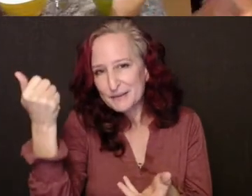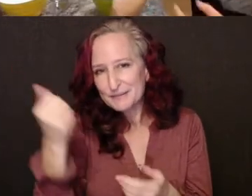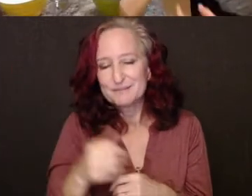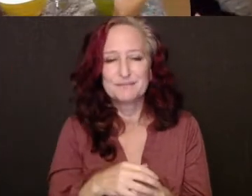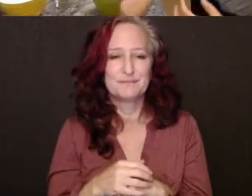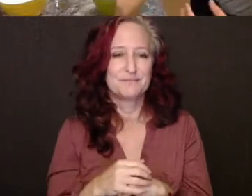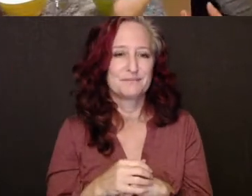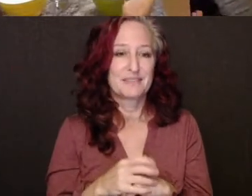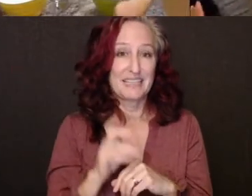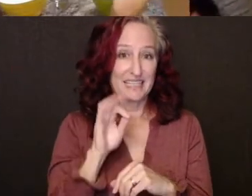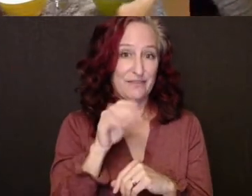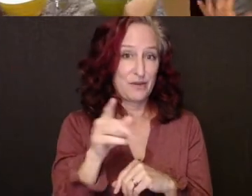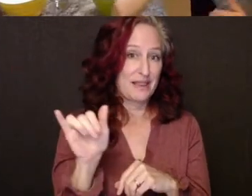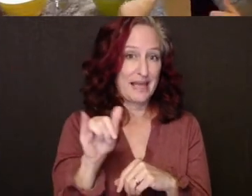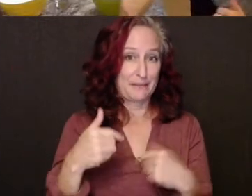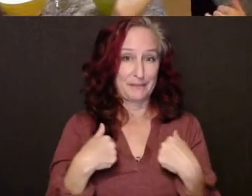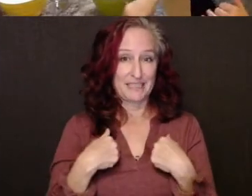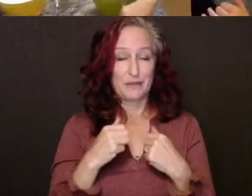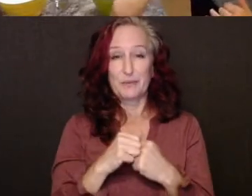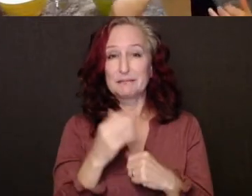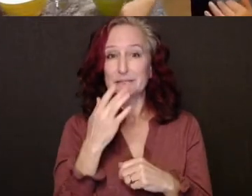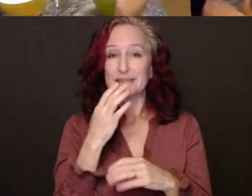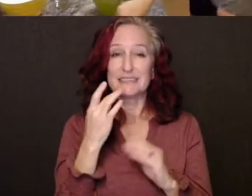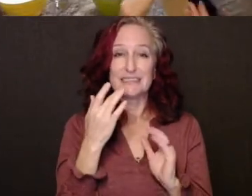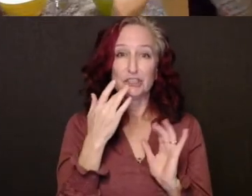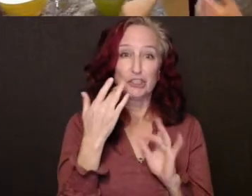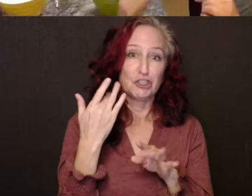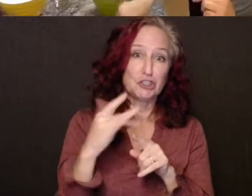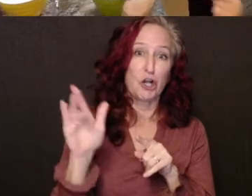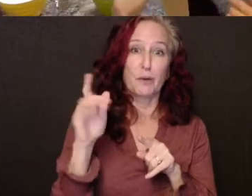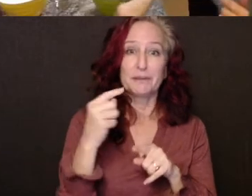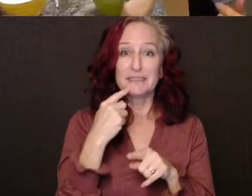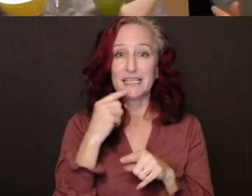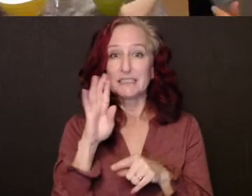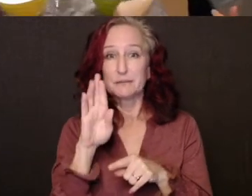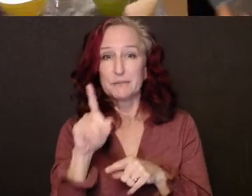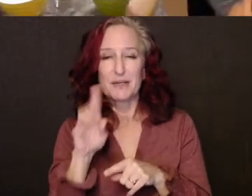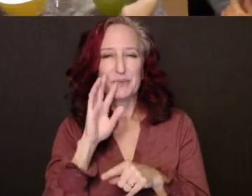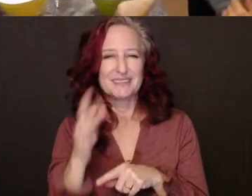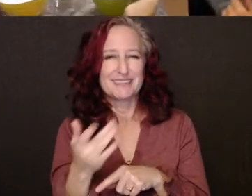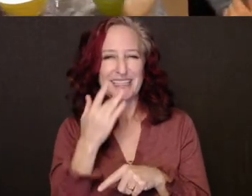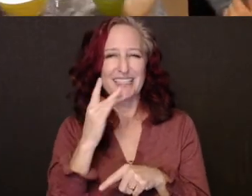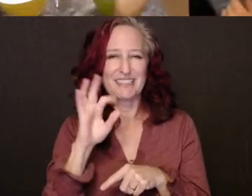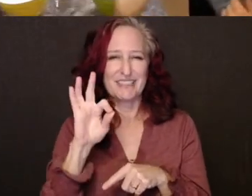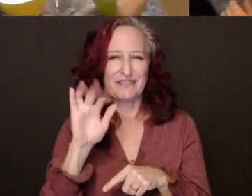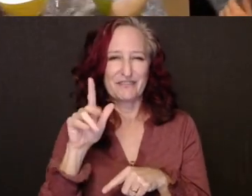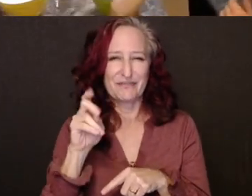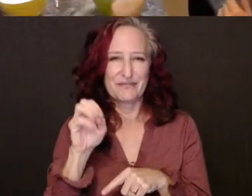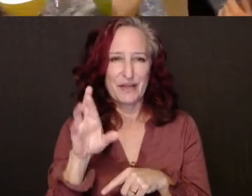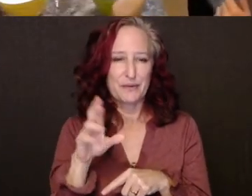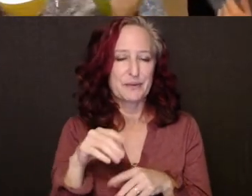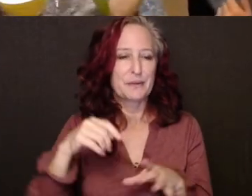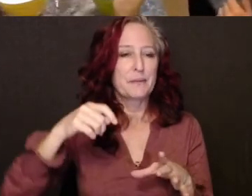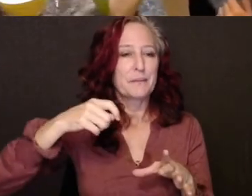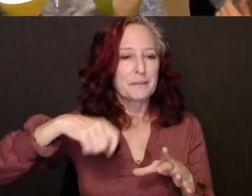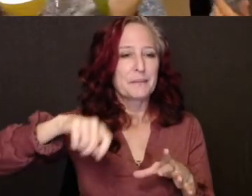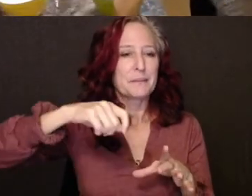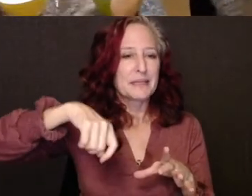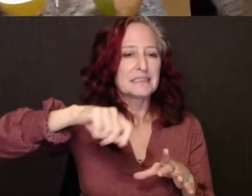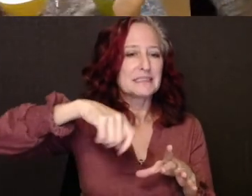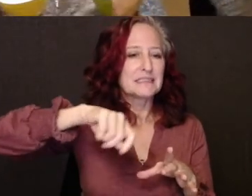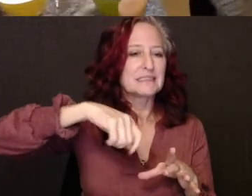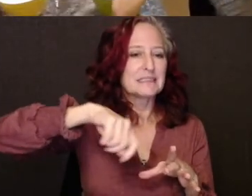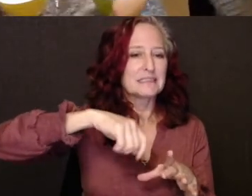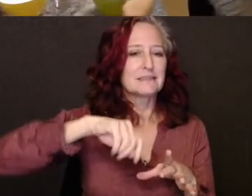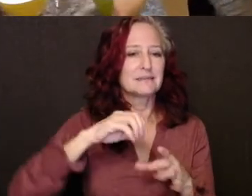in large quantities, again, to avoid those lumps. If you have a few little lumps in your batter, that's totally fine. But